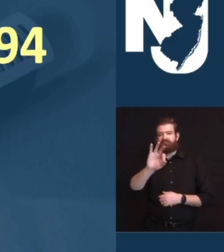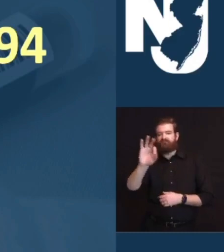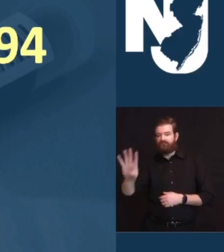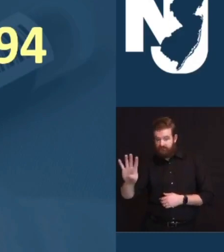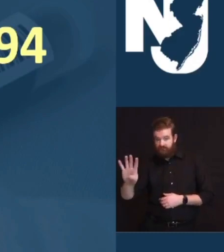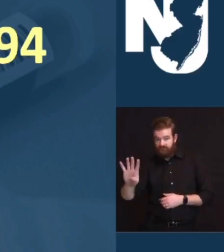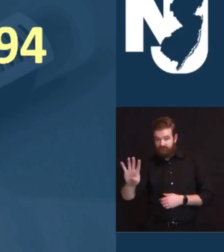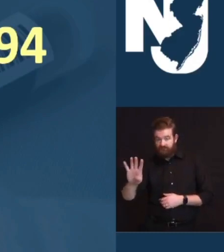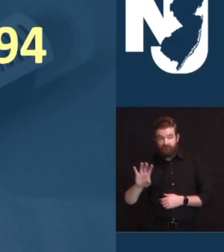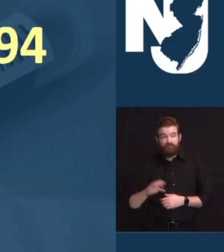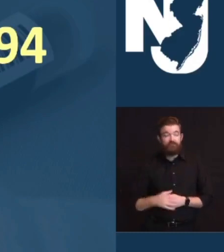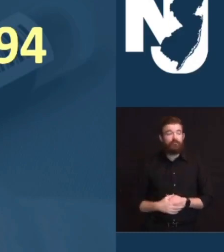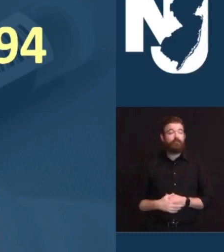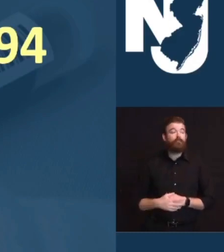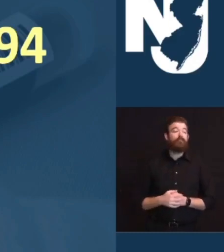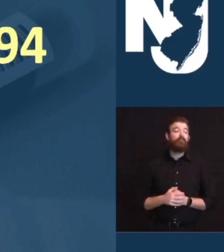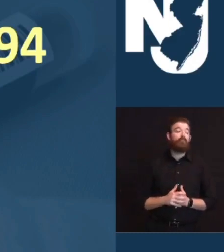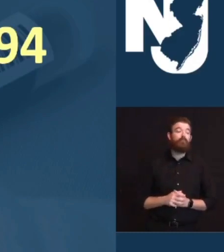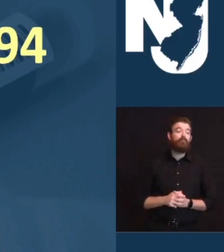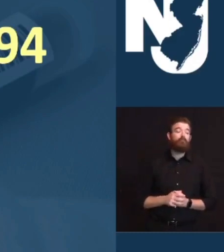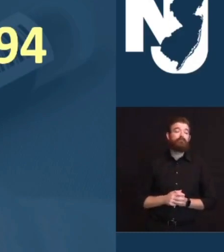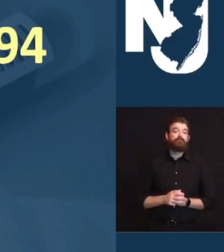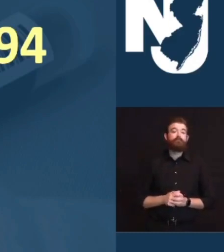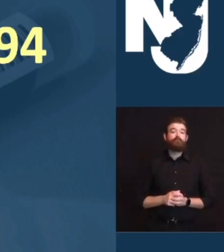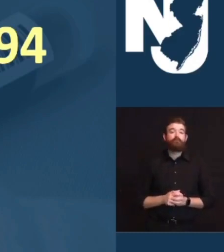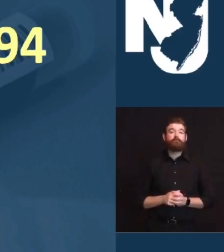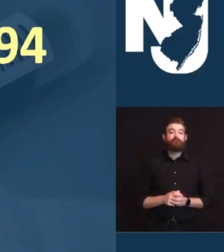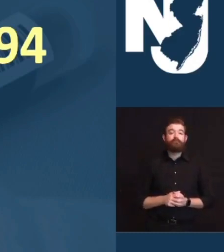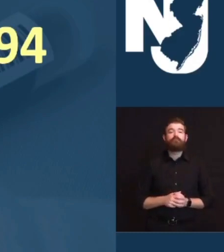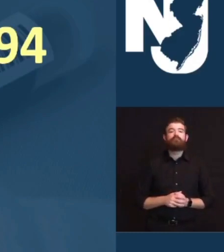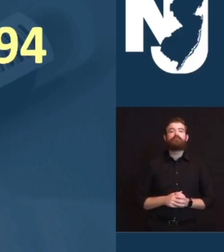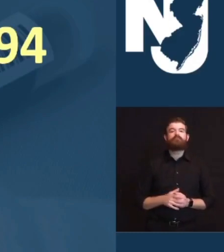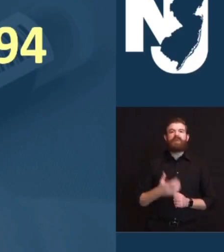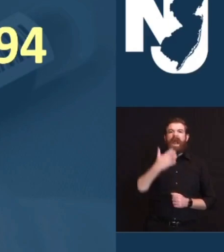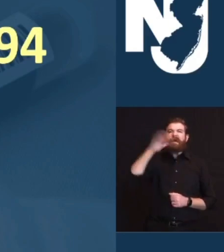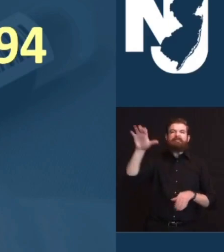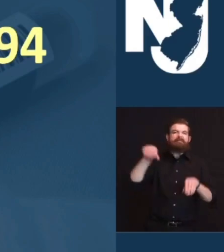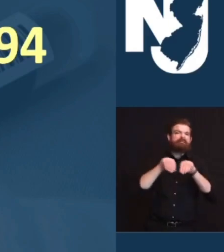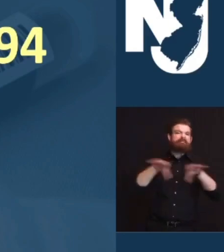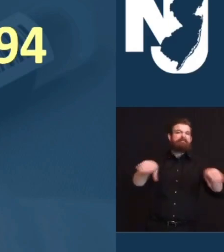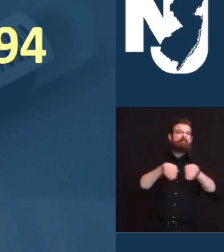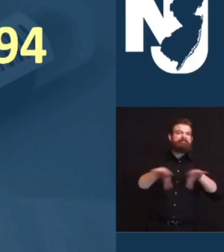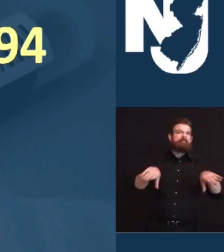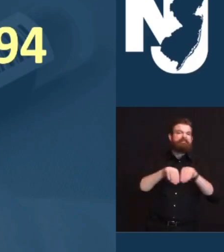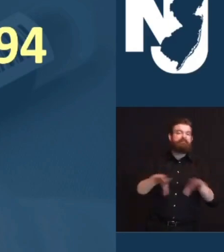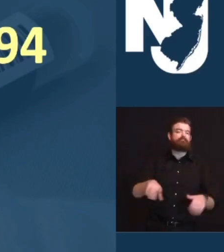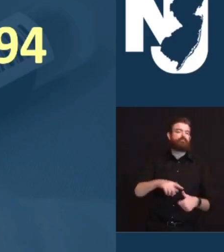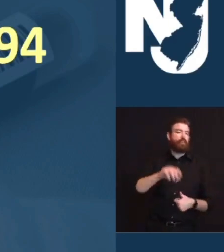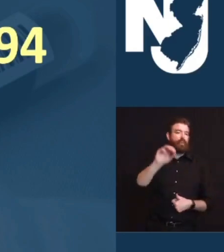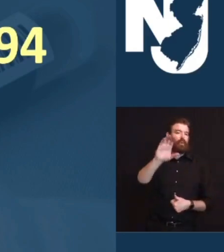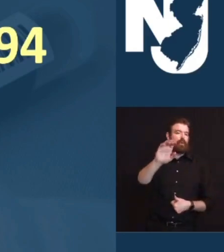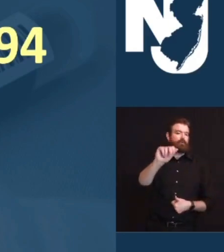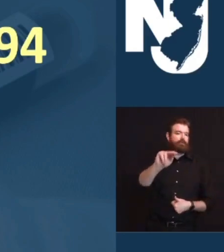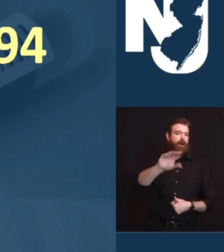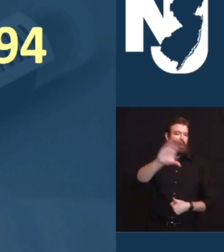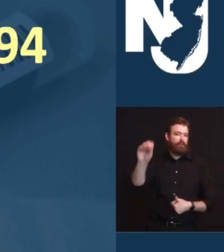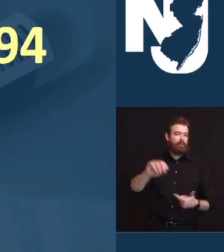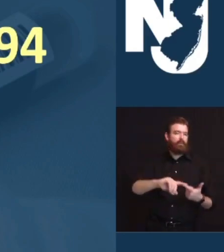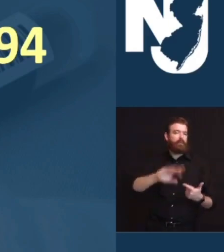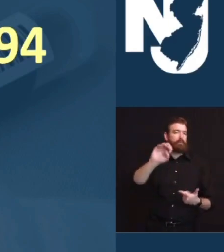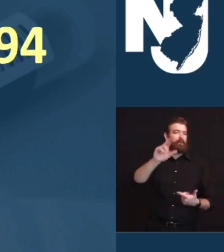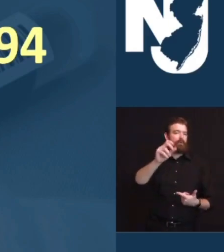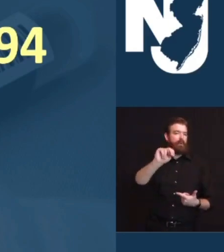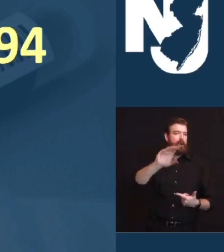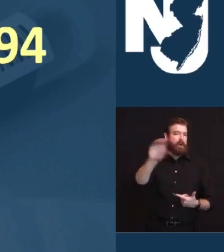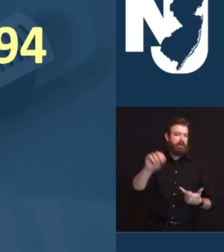216,994. Looking at so-called hotspot areas of our state, Ocean, Bergen, and Essex counties all reported more than 100